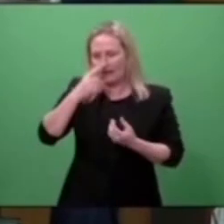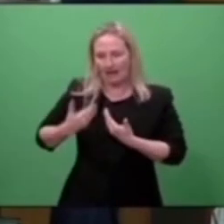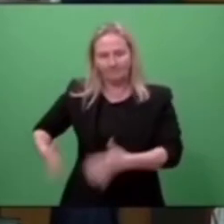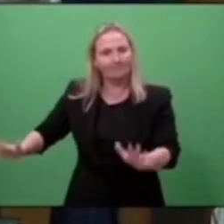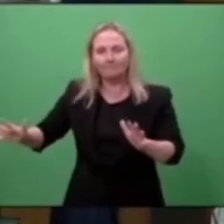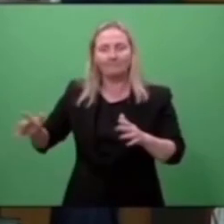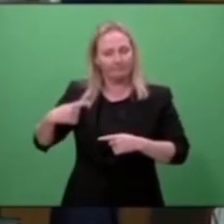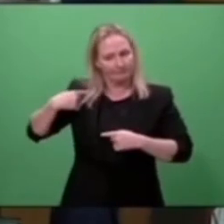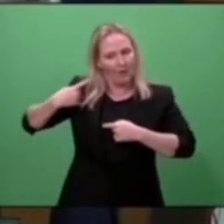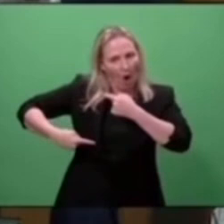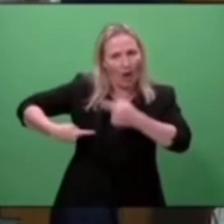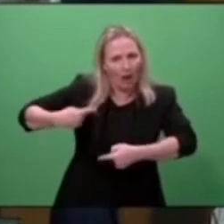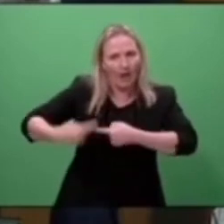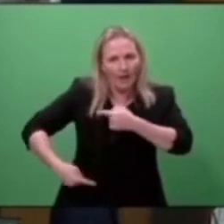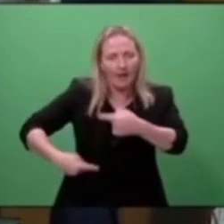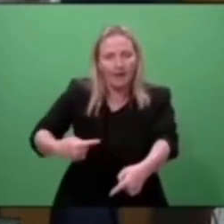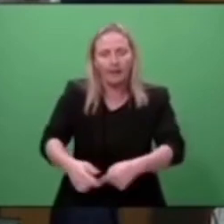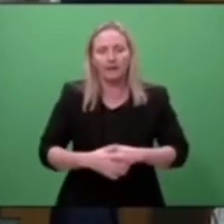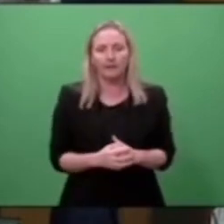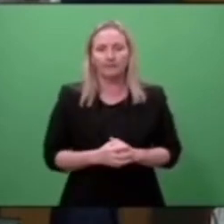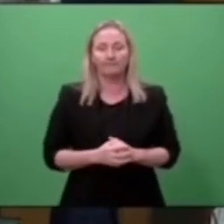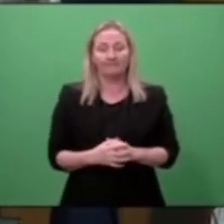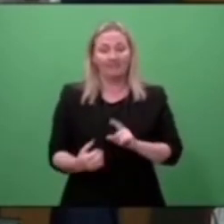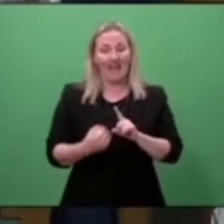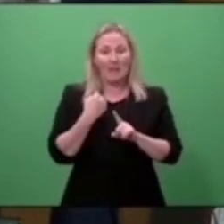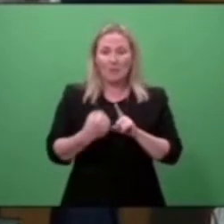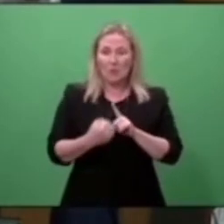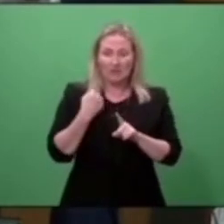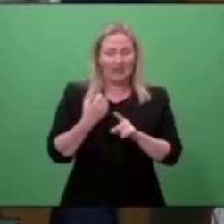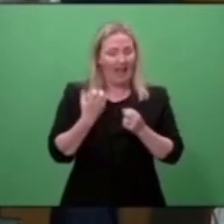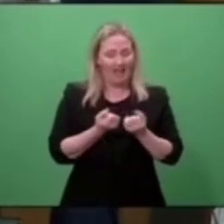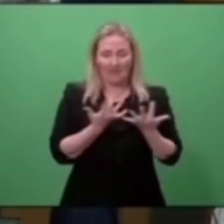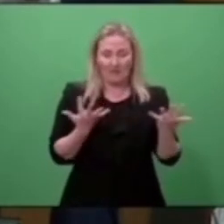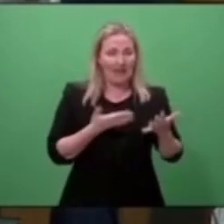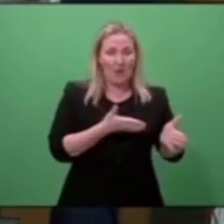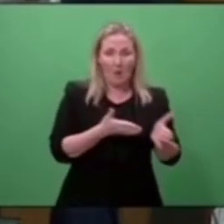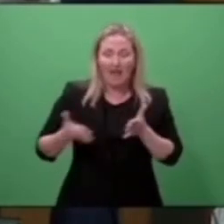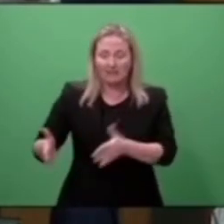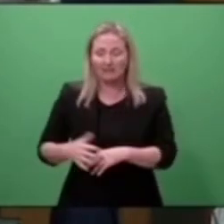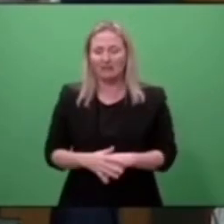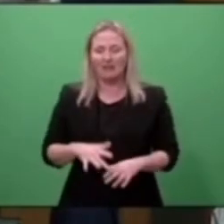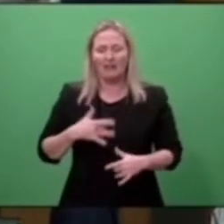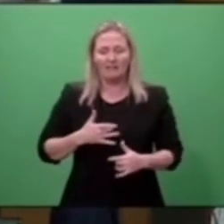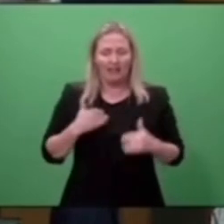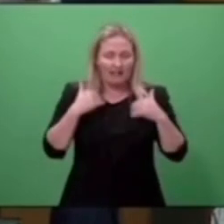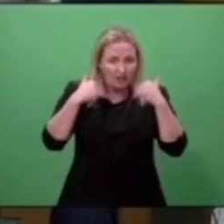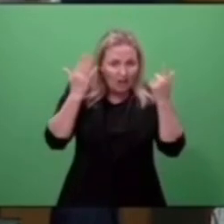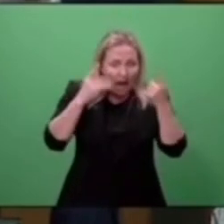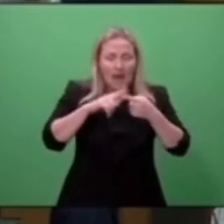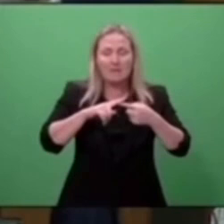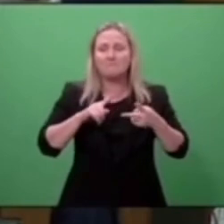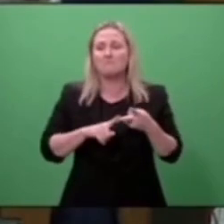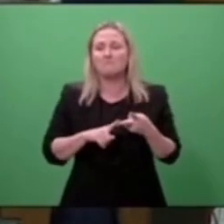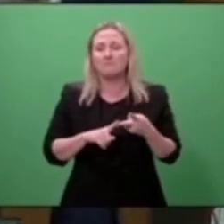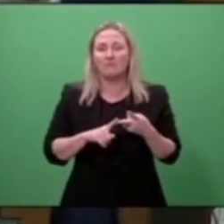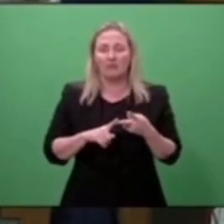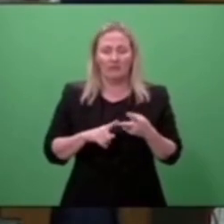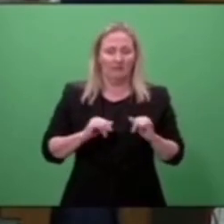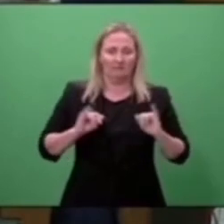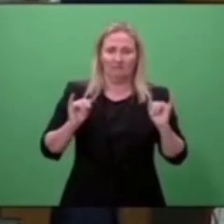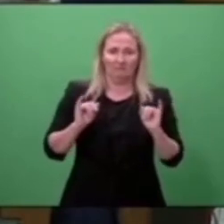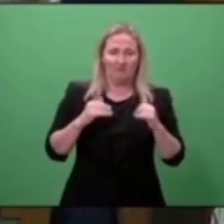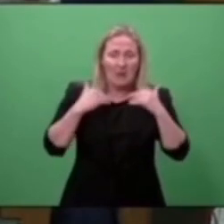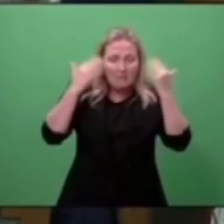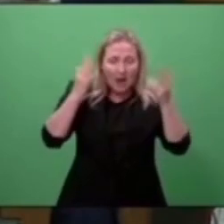in state care took many forms: shame, humiliation, physical abuse,